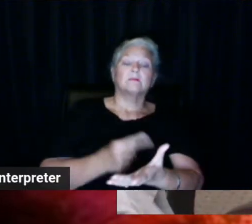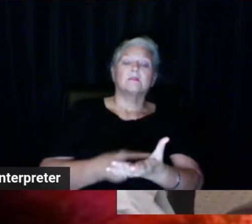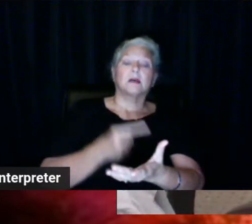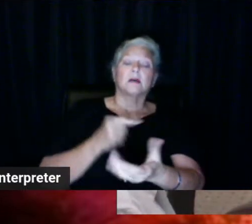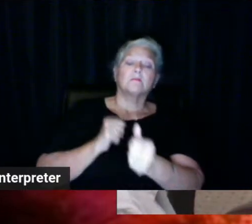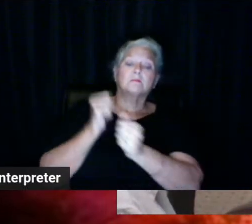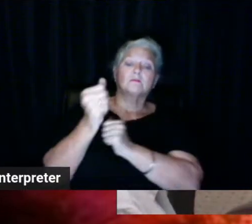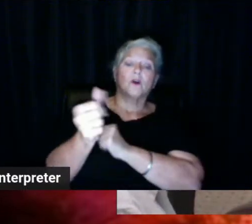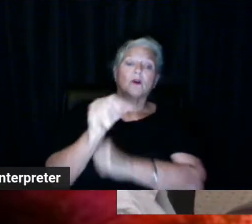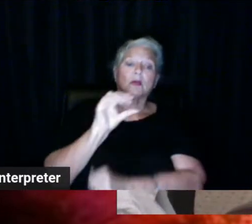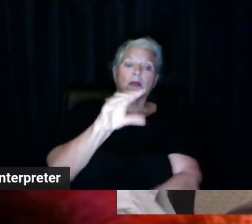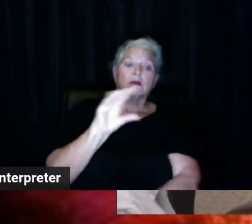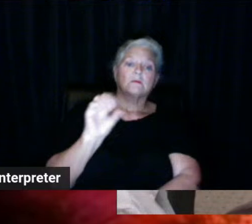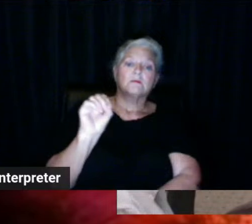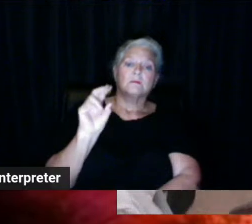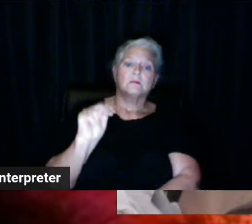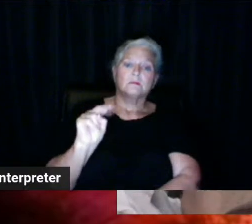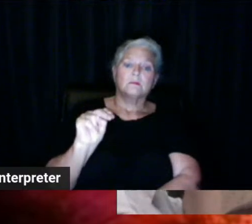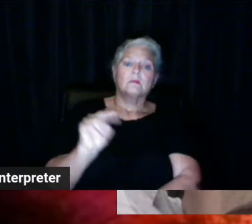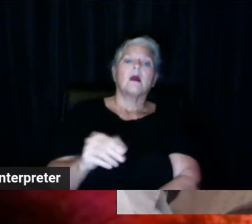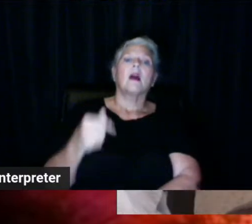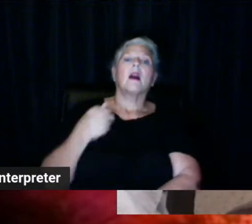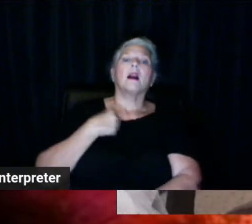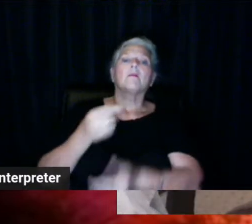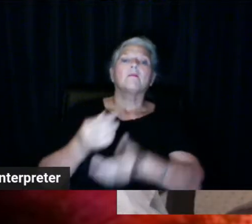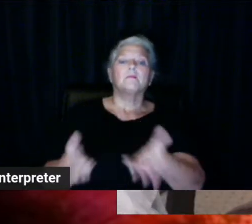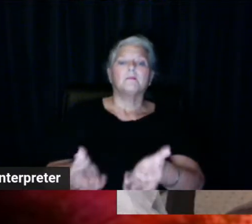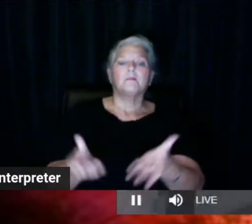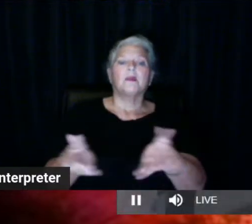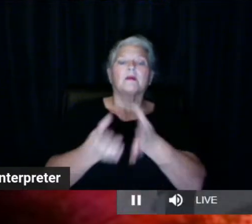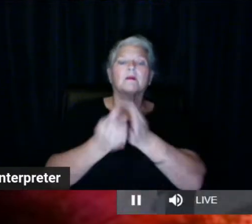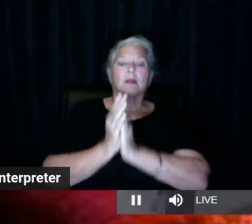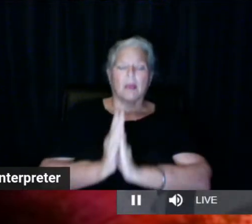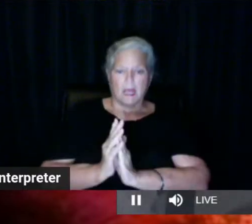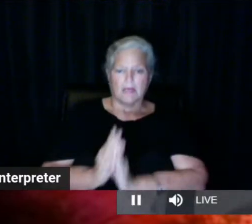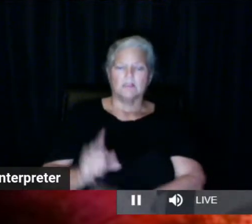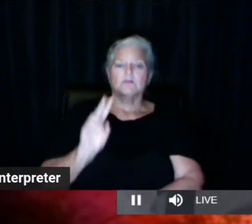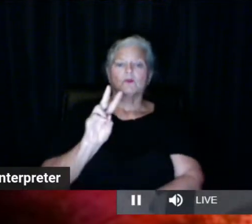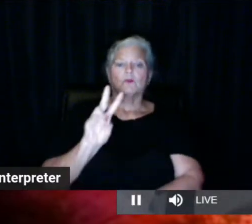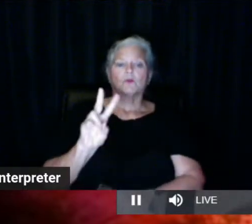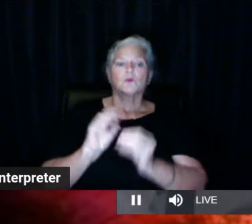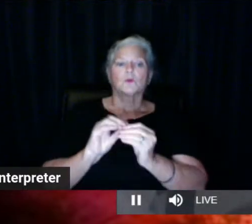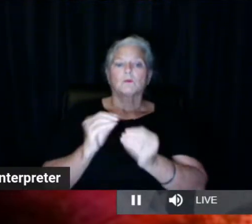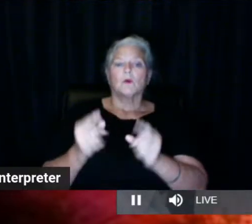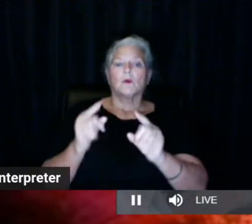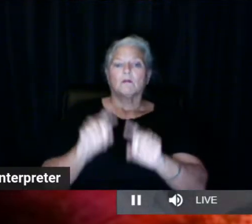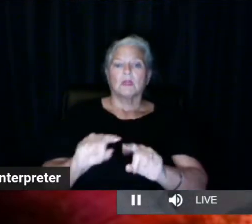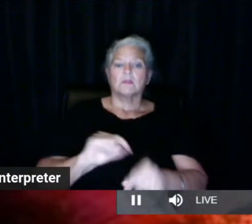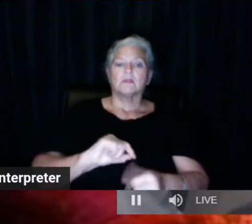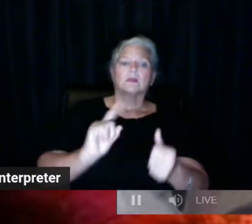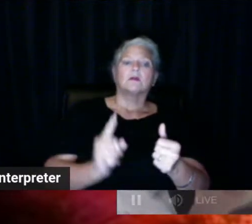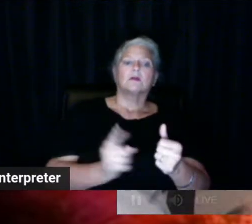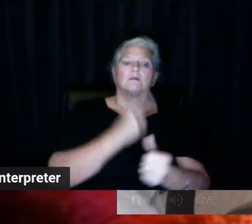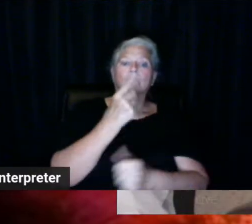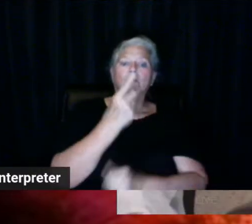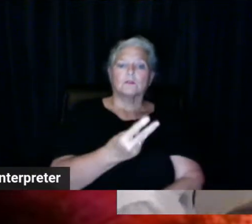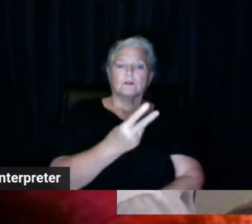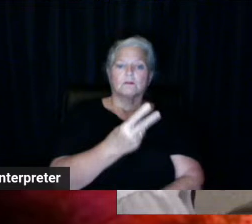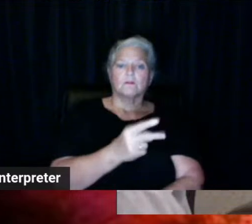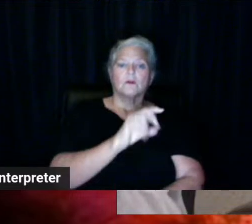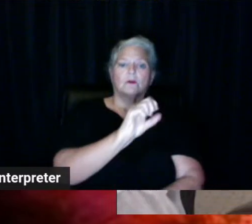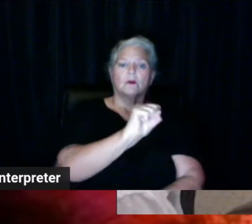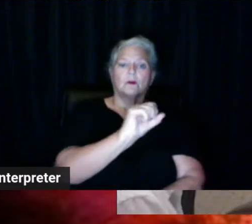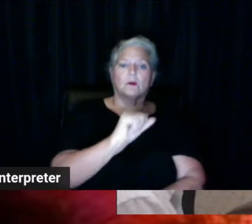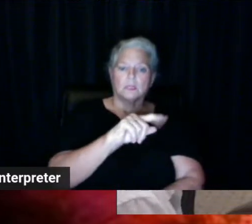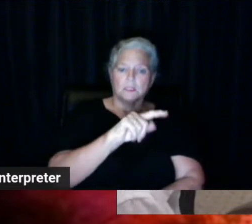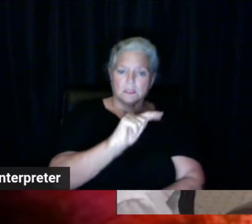to use the site for two more upcoming events that are in the same vein. The first of the two will take place on Saturday, August 24th